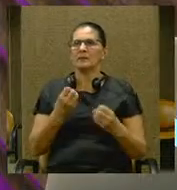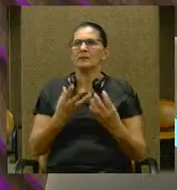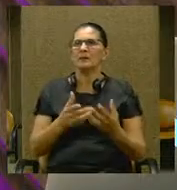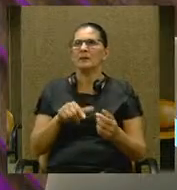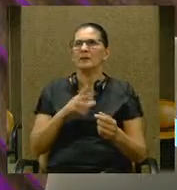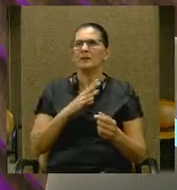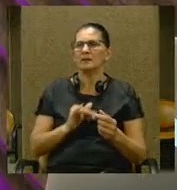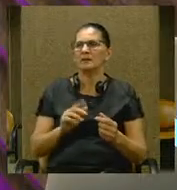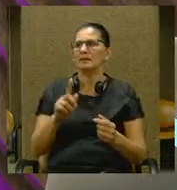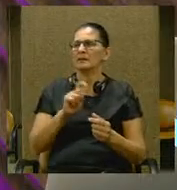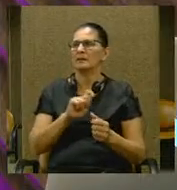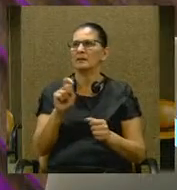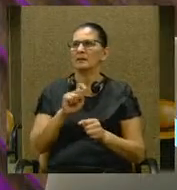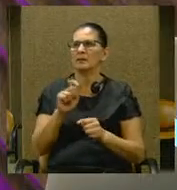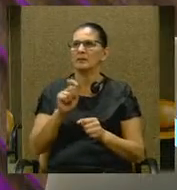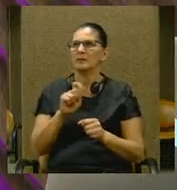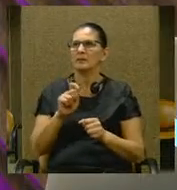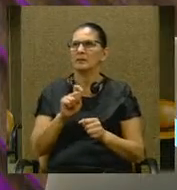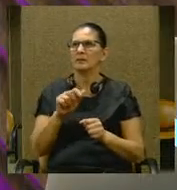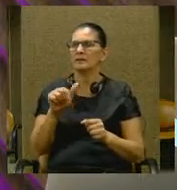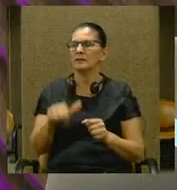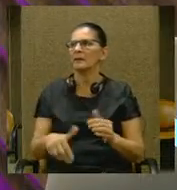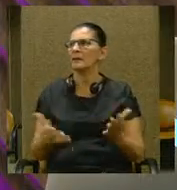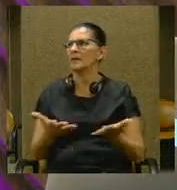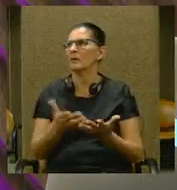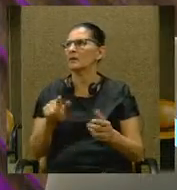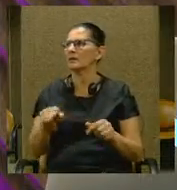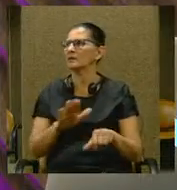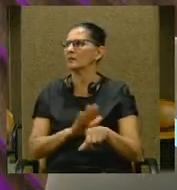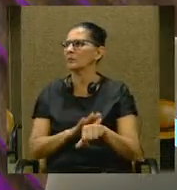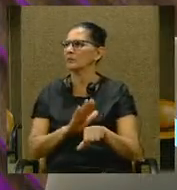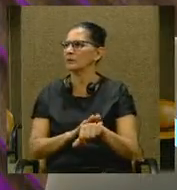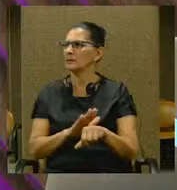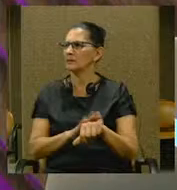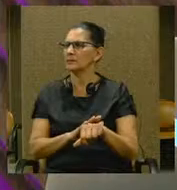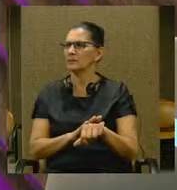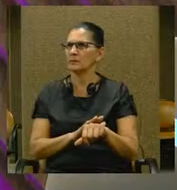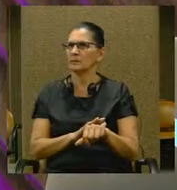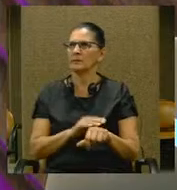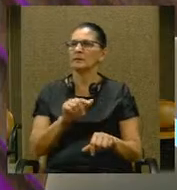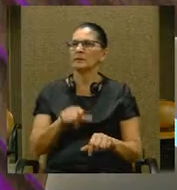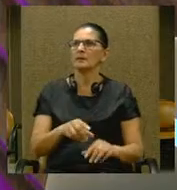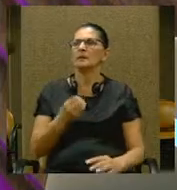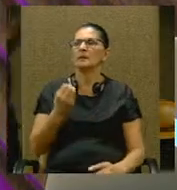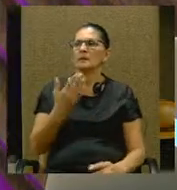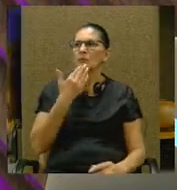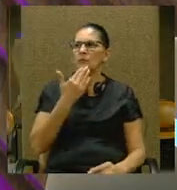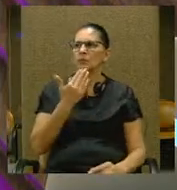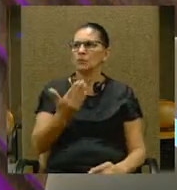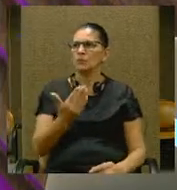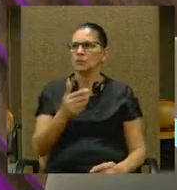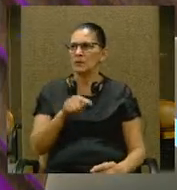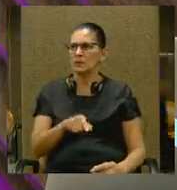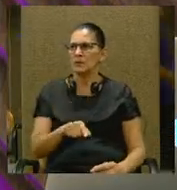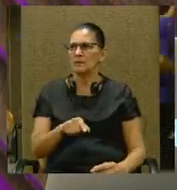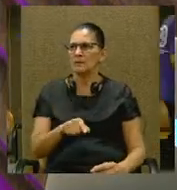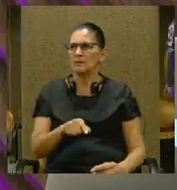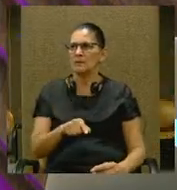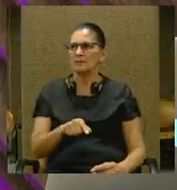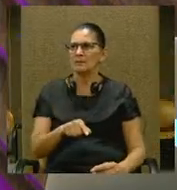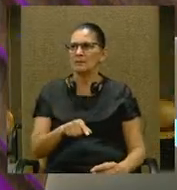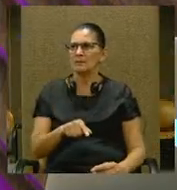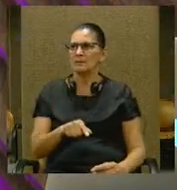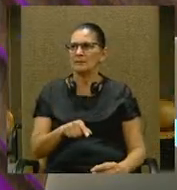advertencia climática ahora en este momento. Kilmer, muchísimas gracias. Kilmer, thank you very